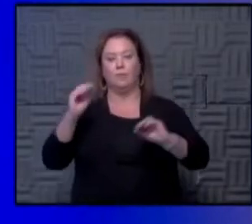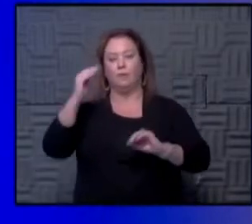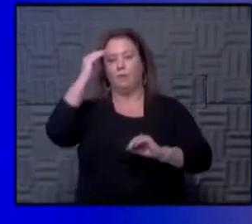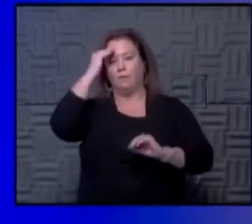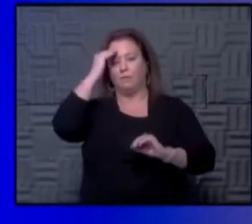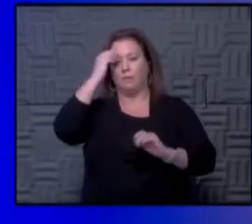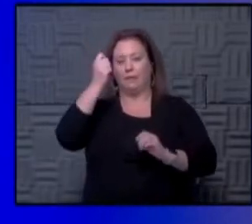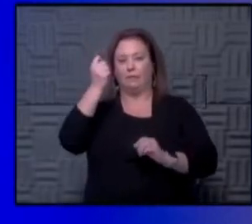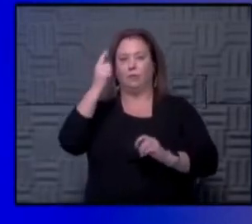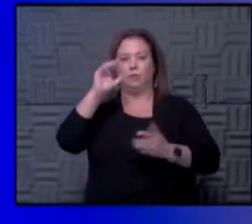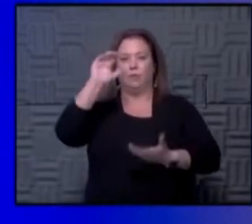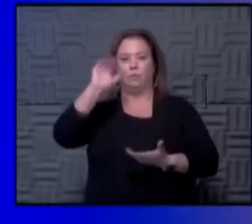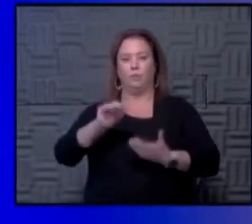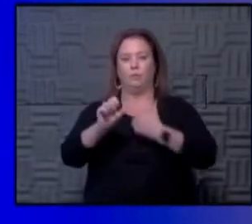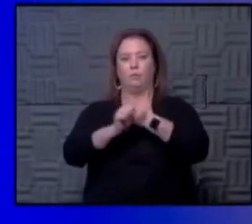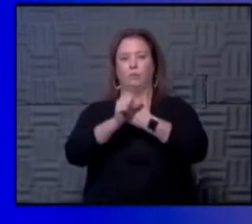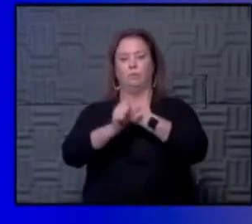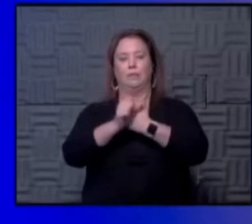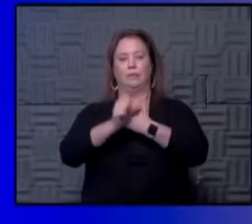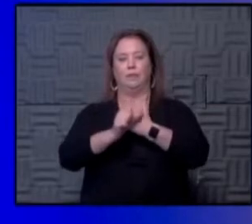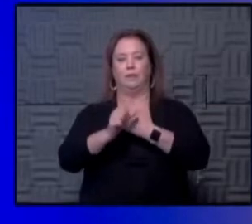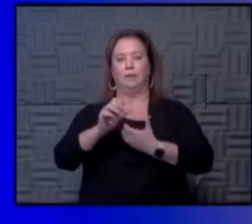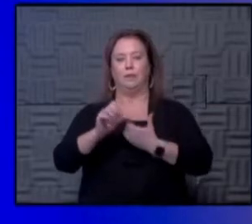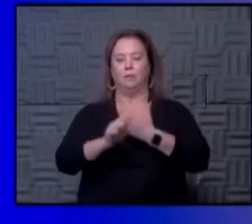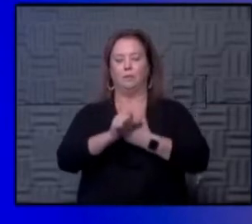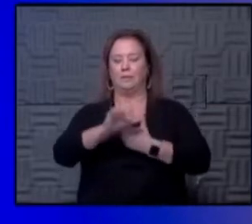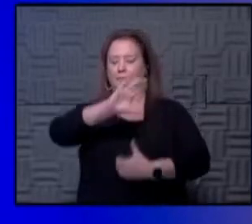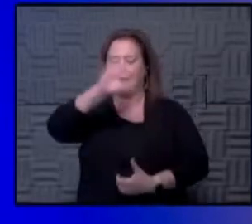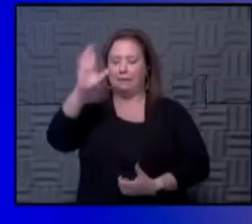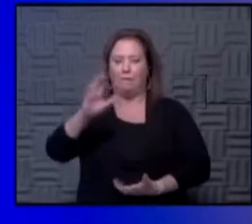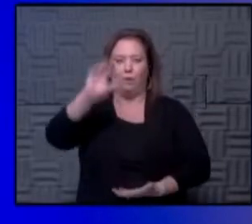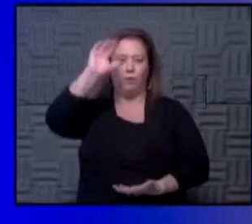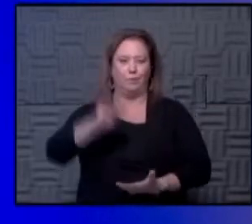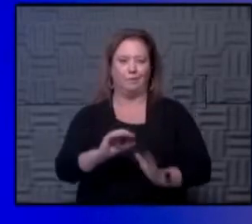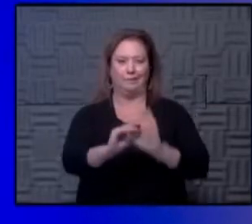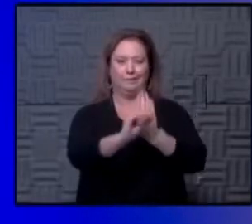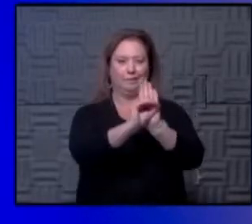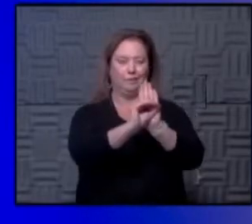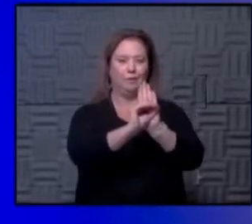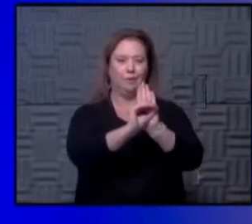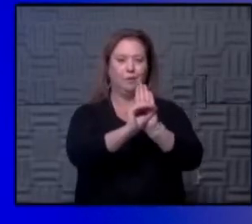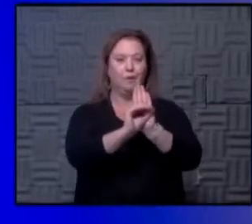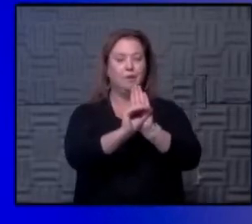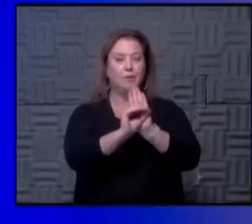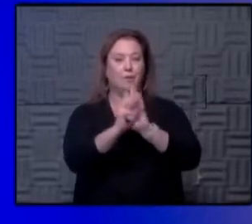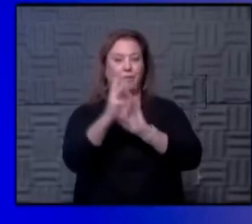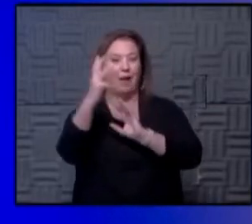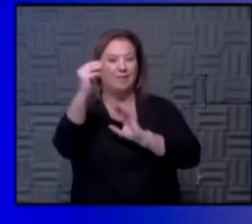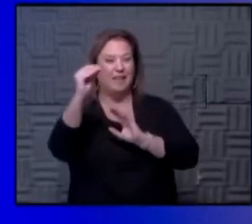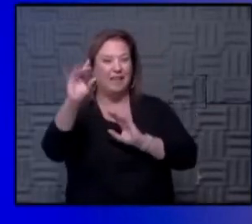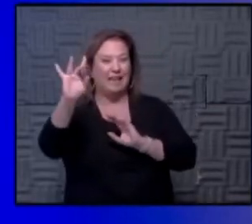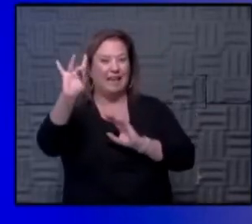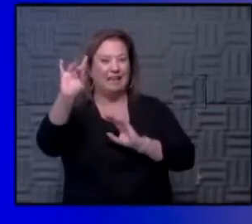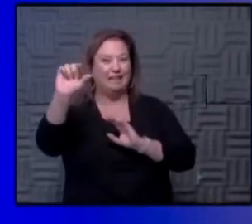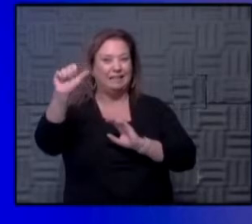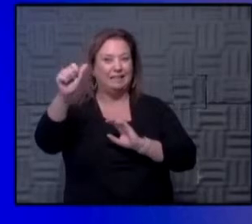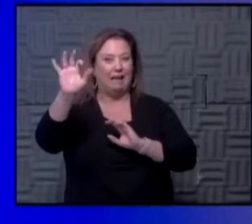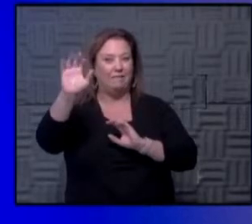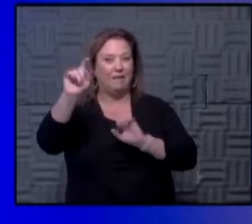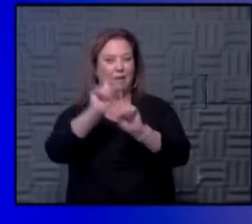that there are things you can do to reduce the risk. The risk is never reduced to zero. So meeting outside, if you can be 8 to 10 feet